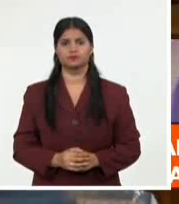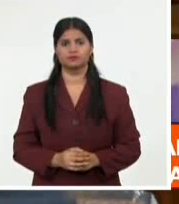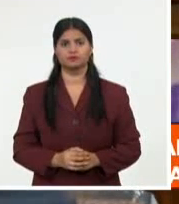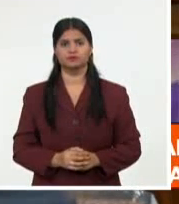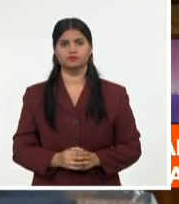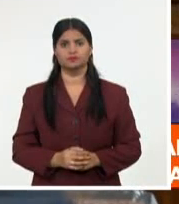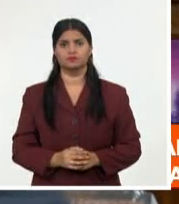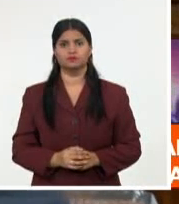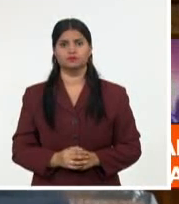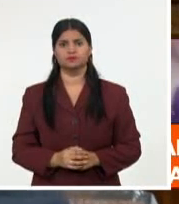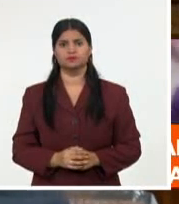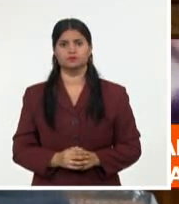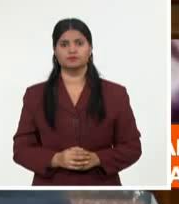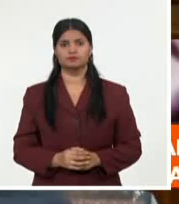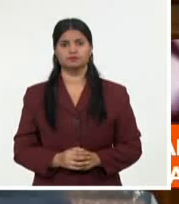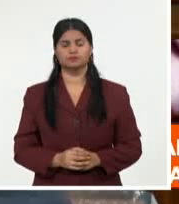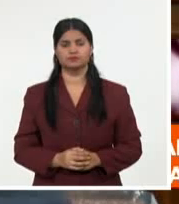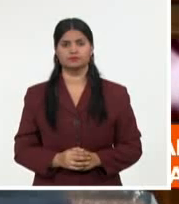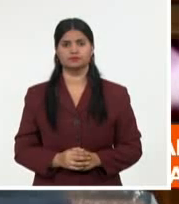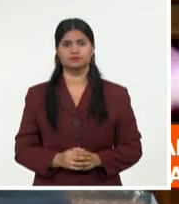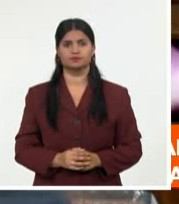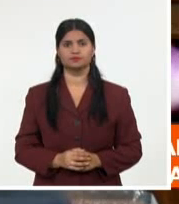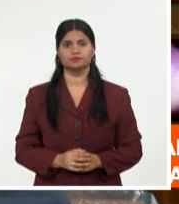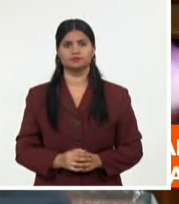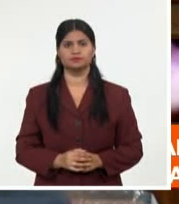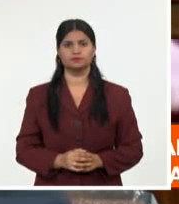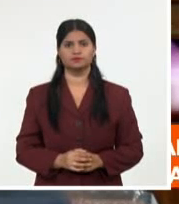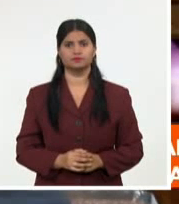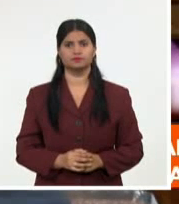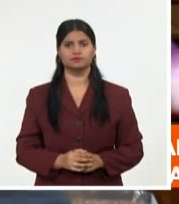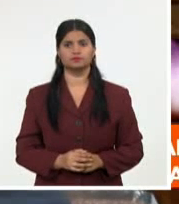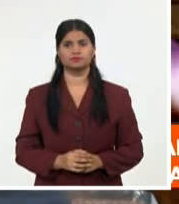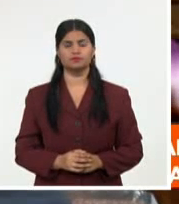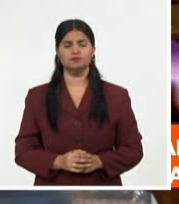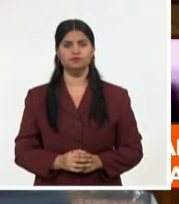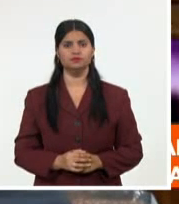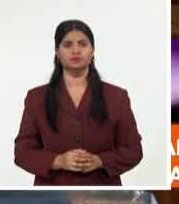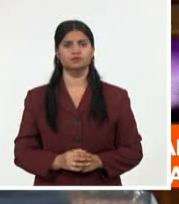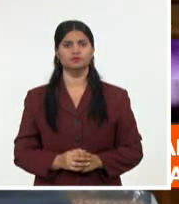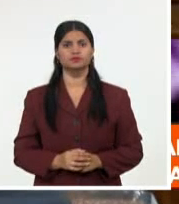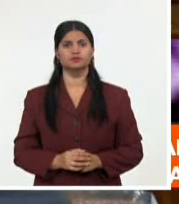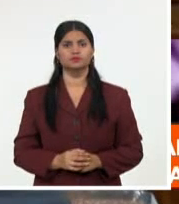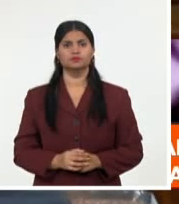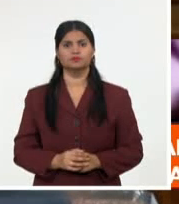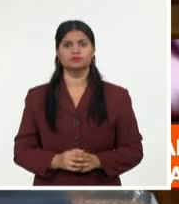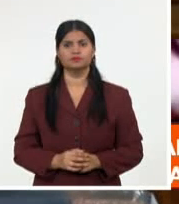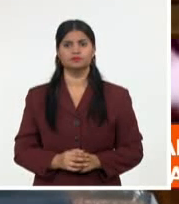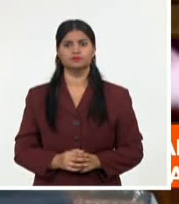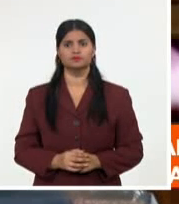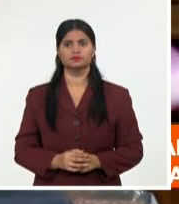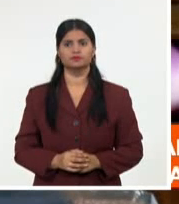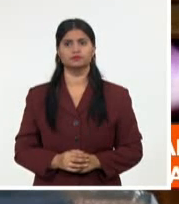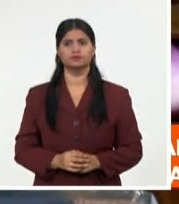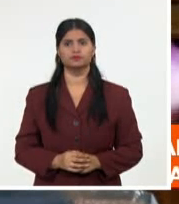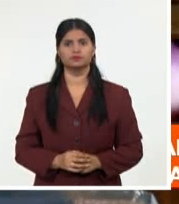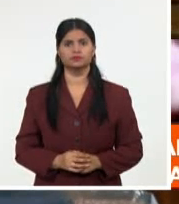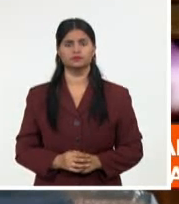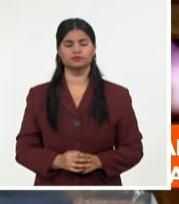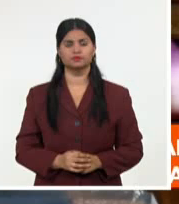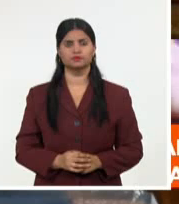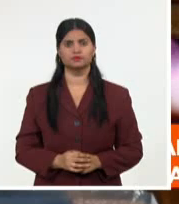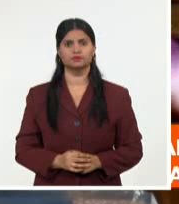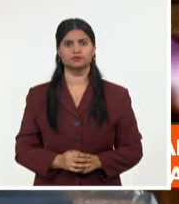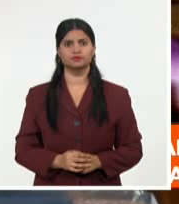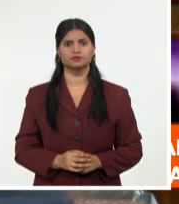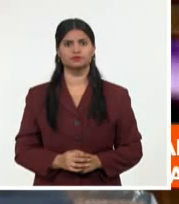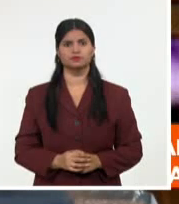the 8th summit meeting of this mechanism in Barbados. There, in addition to celebrating 50 years of